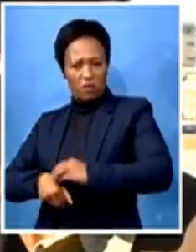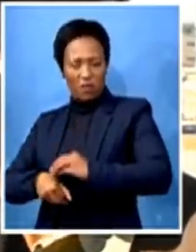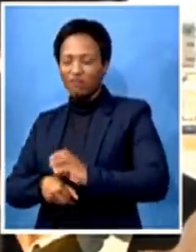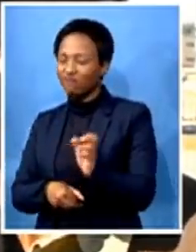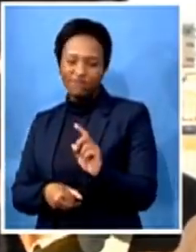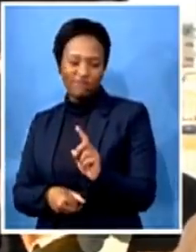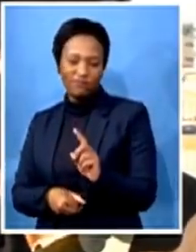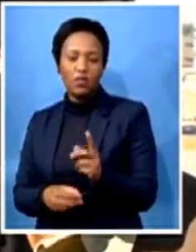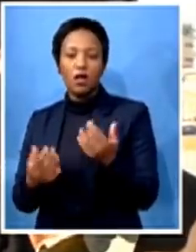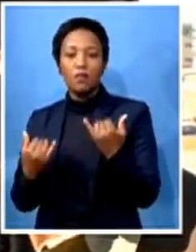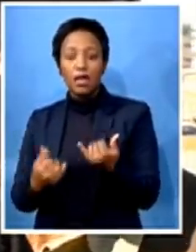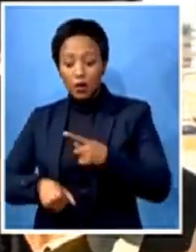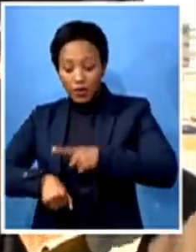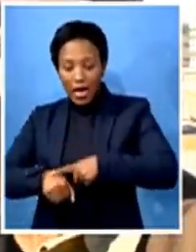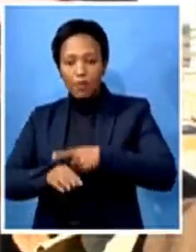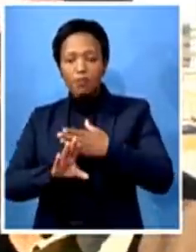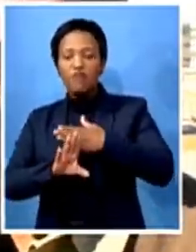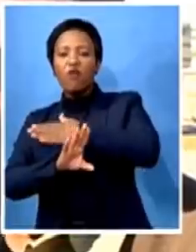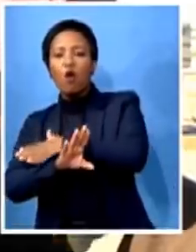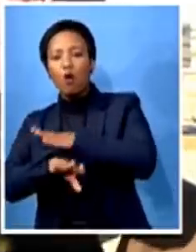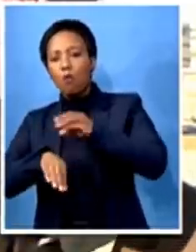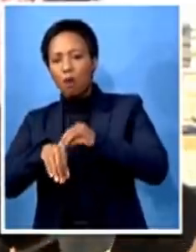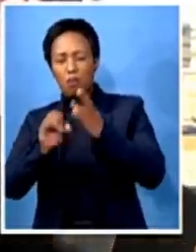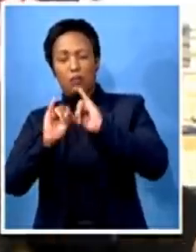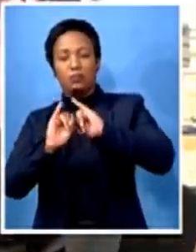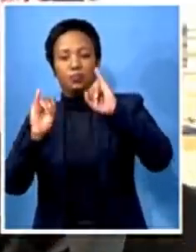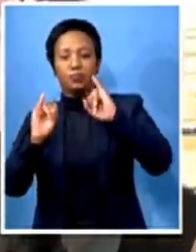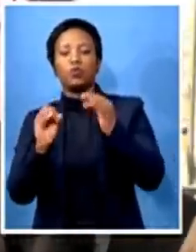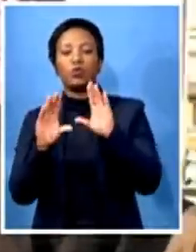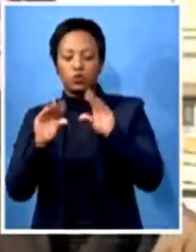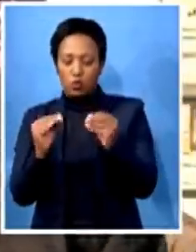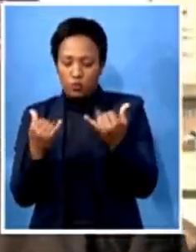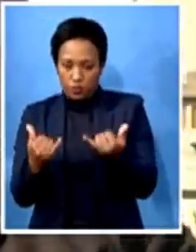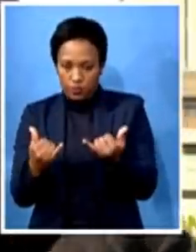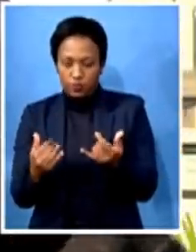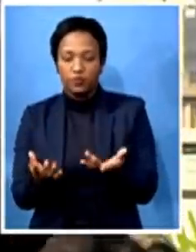And I was also encouraged by the Commission of AU